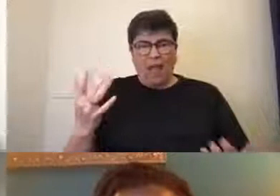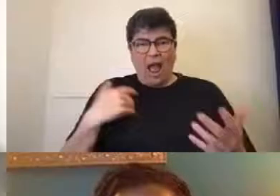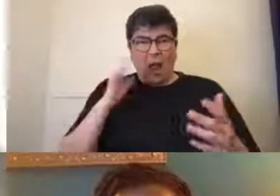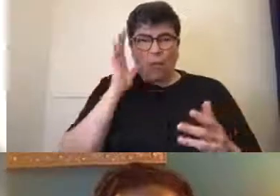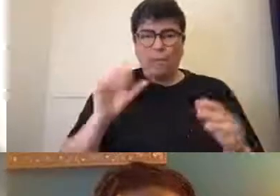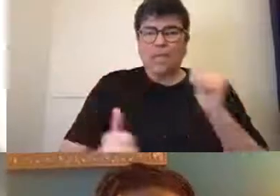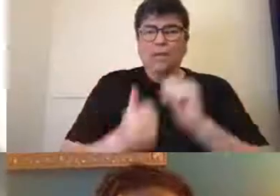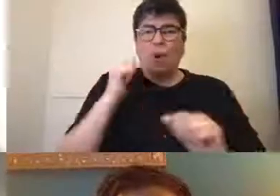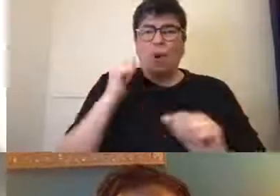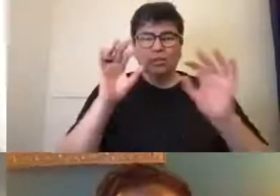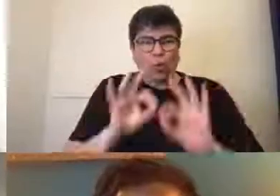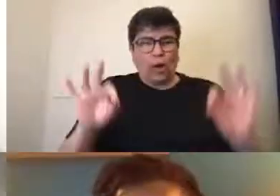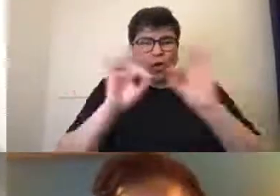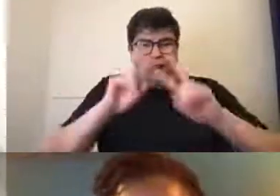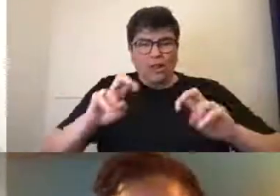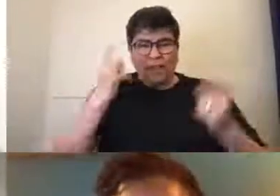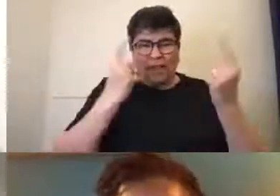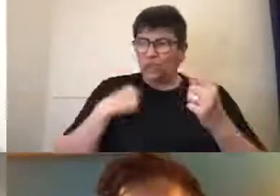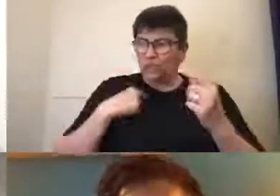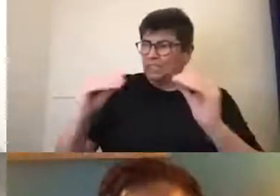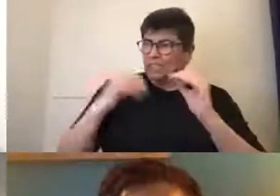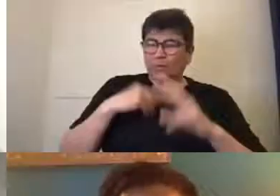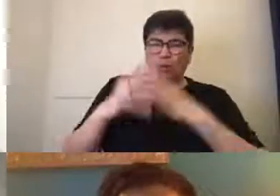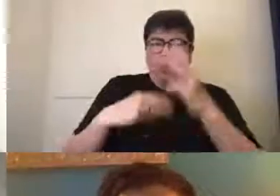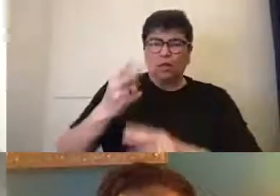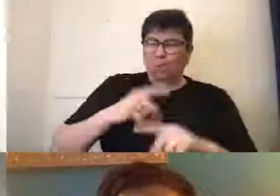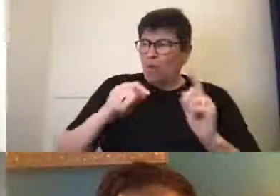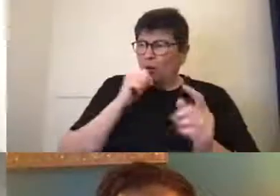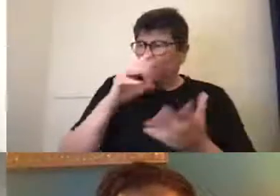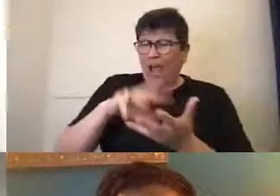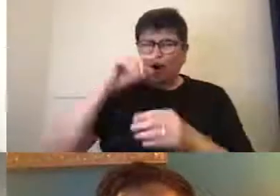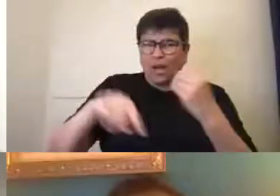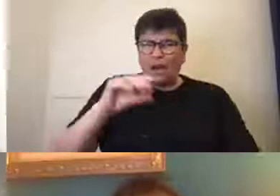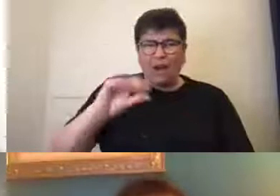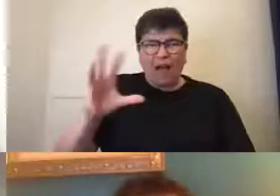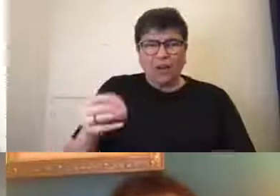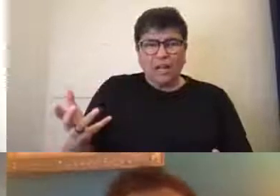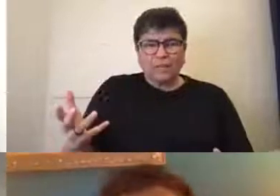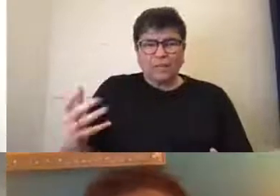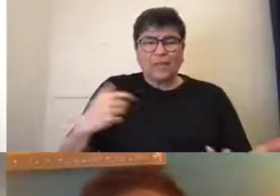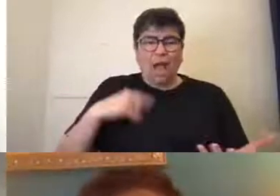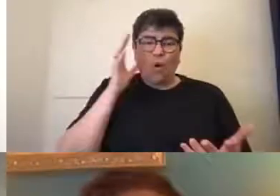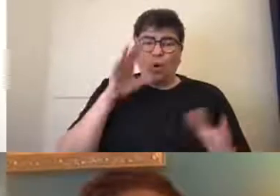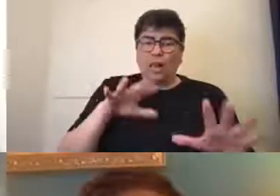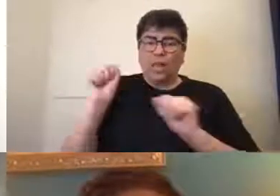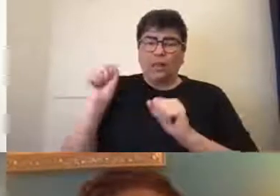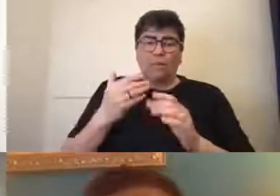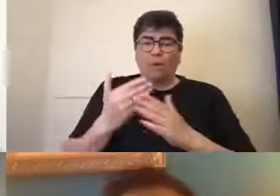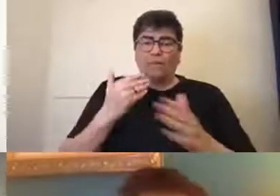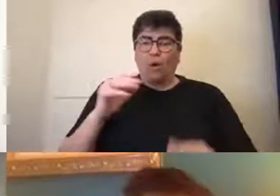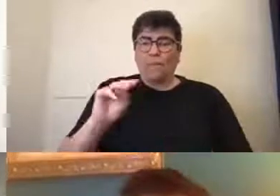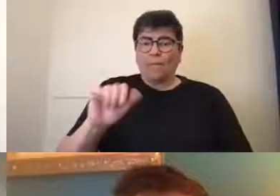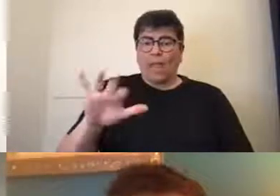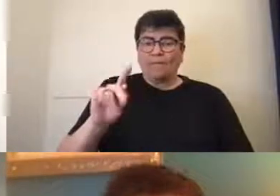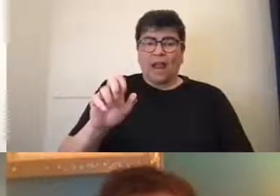that's where I'm gonna be the most critical thinking. You trying to teach me world history, but we ain't learning shit about Africa? Well, I'm finna pull out Before the Mayflower and just read till you